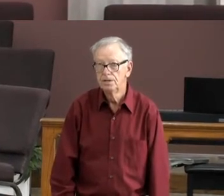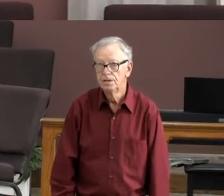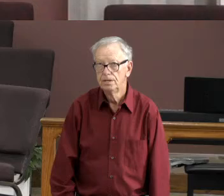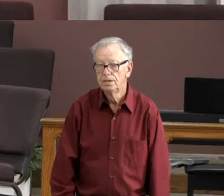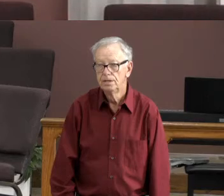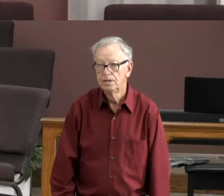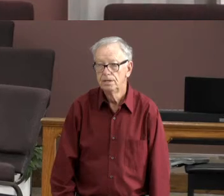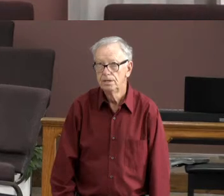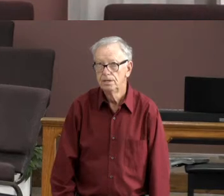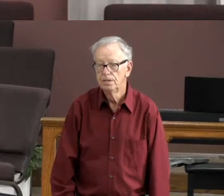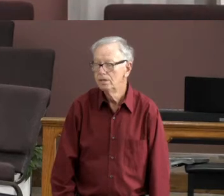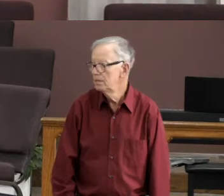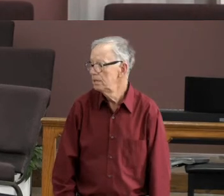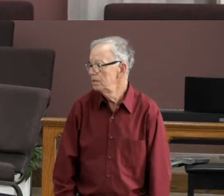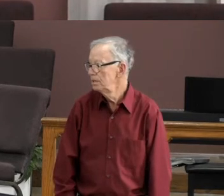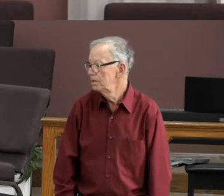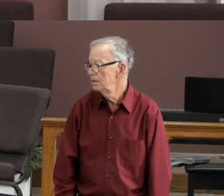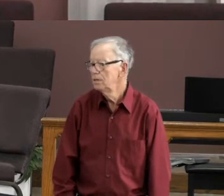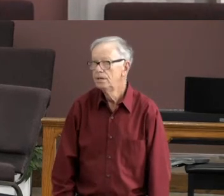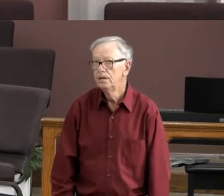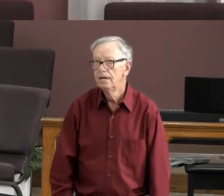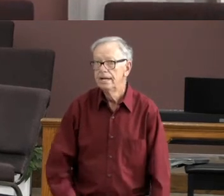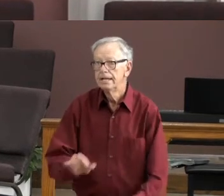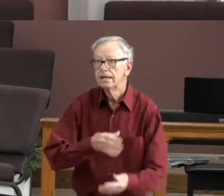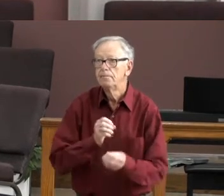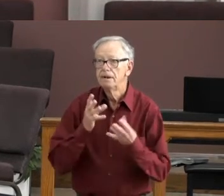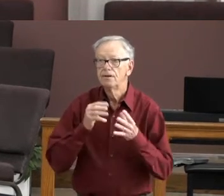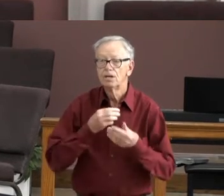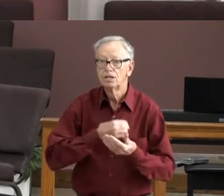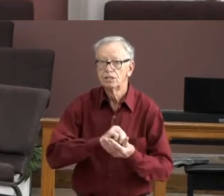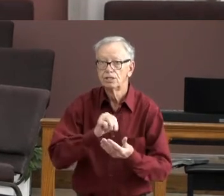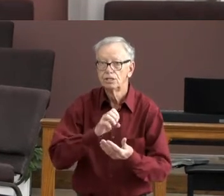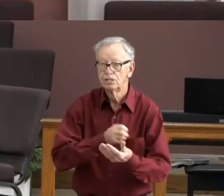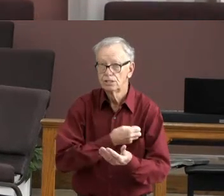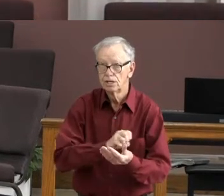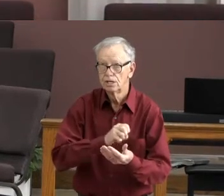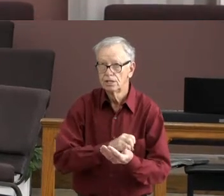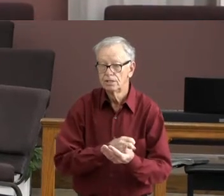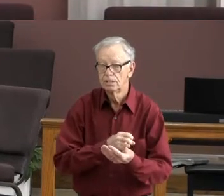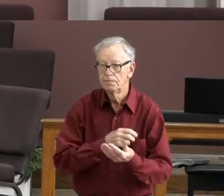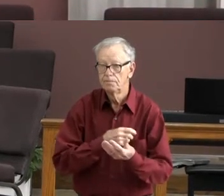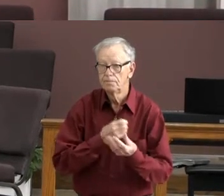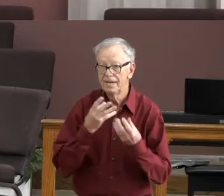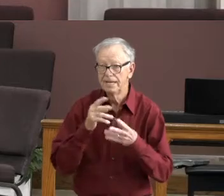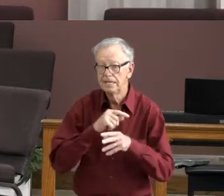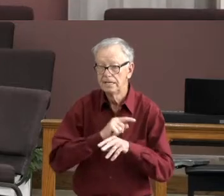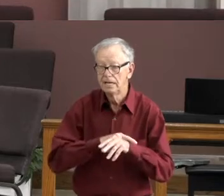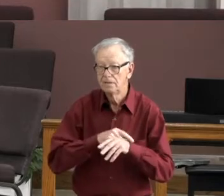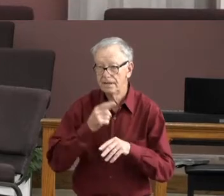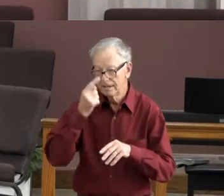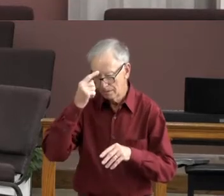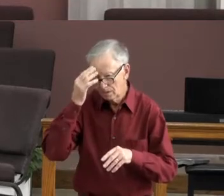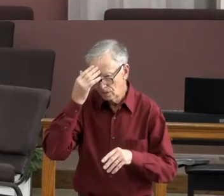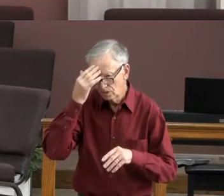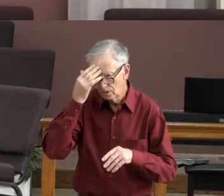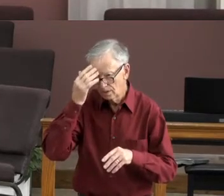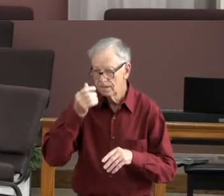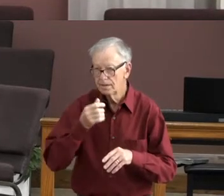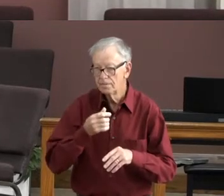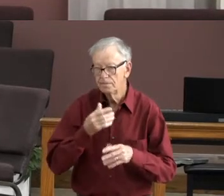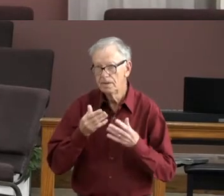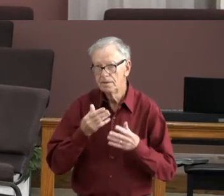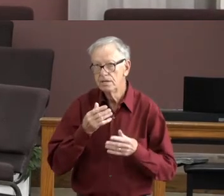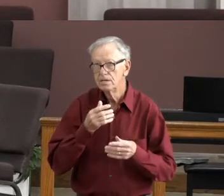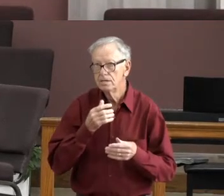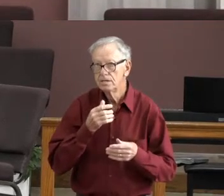As we sing many of our songs that we've sung many times, we kind of get familiar with them and maybe don't we sing